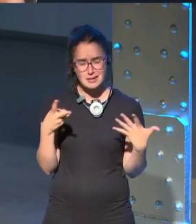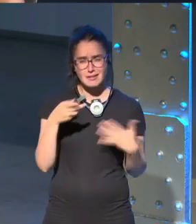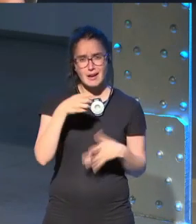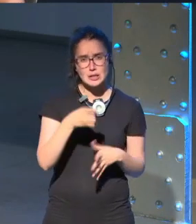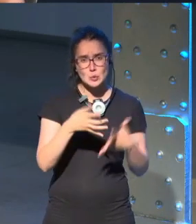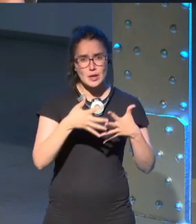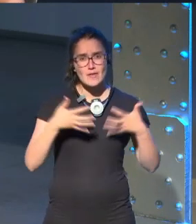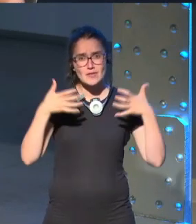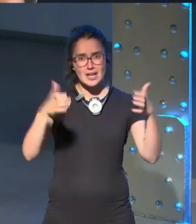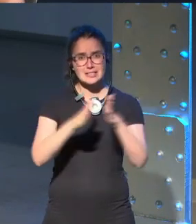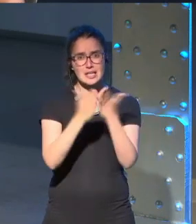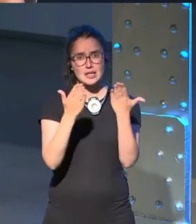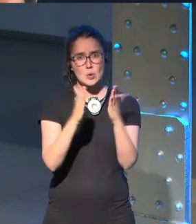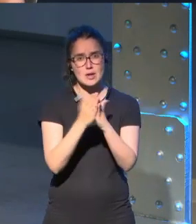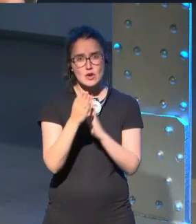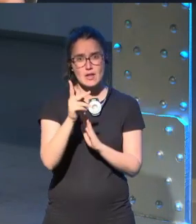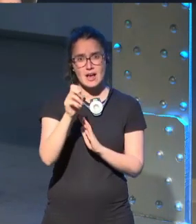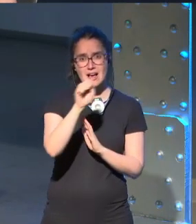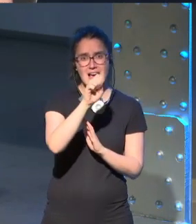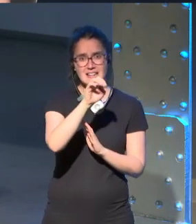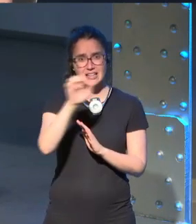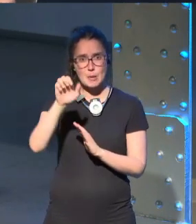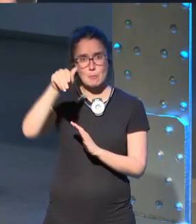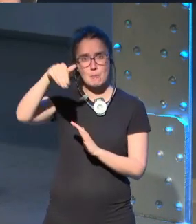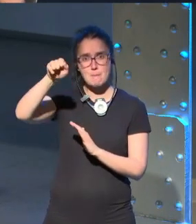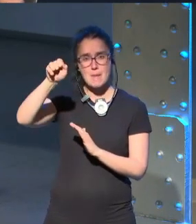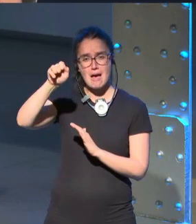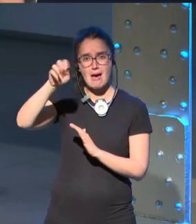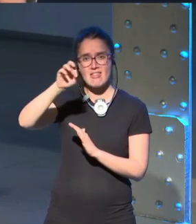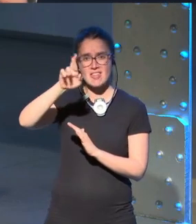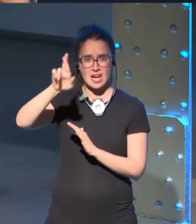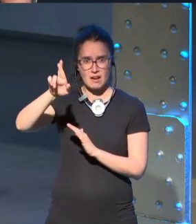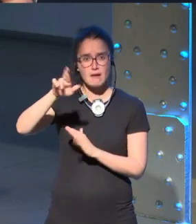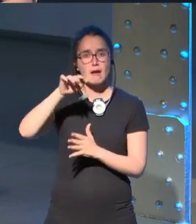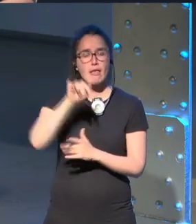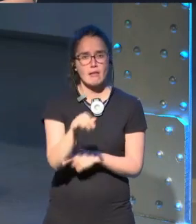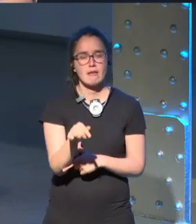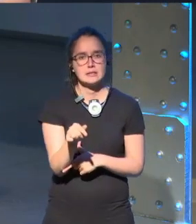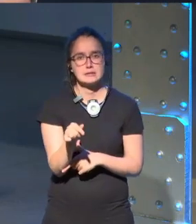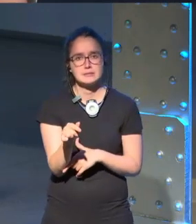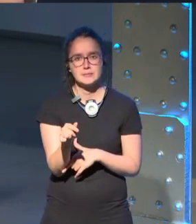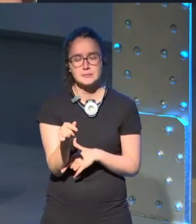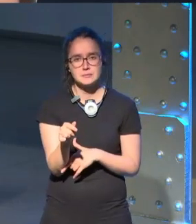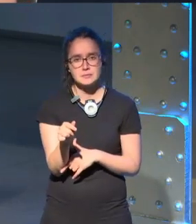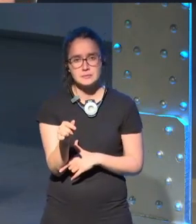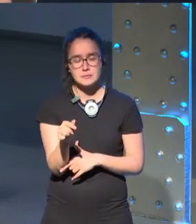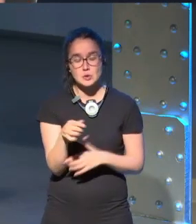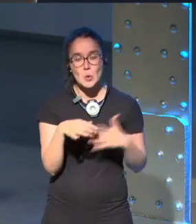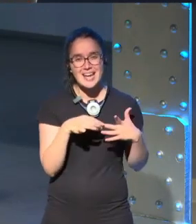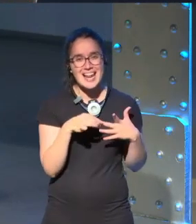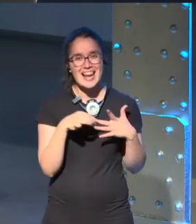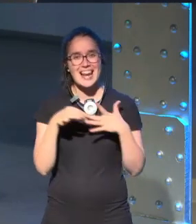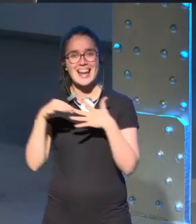by Cotton Mather, who was a Puritan leader in the Massachusetts colony and in